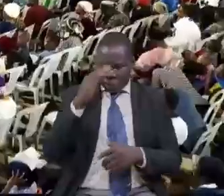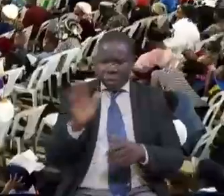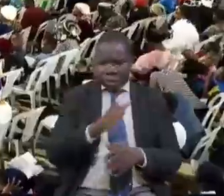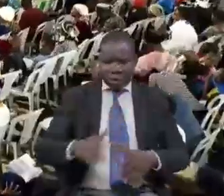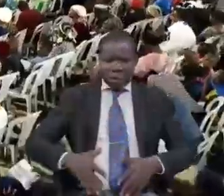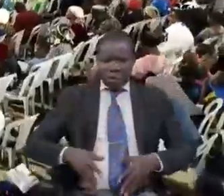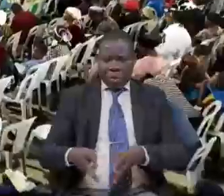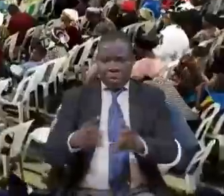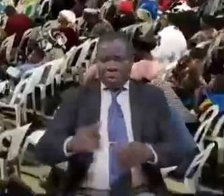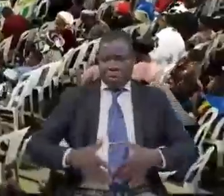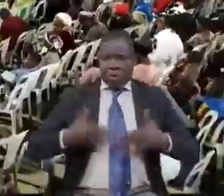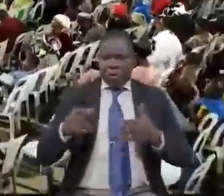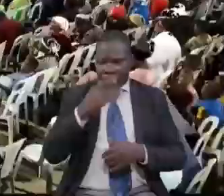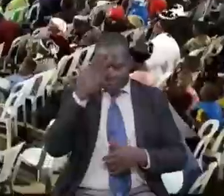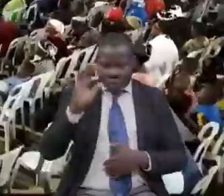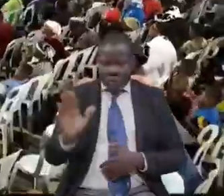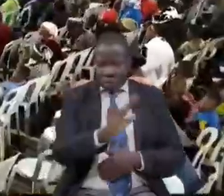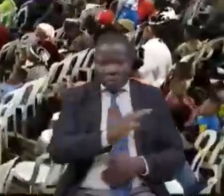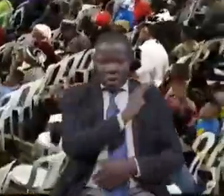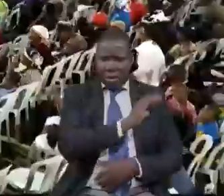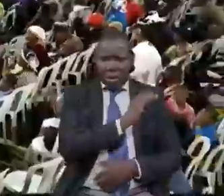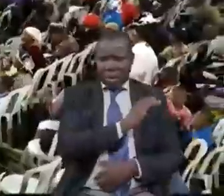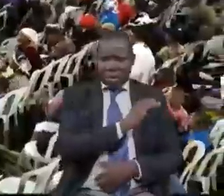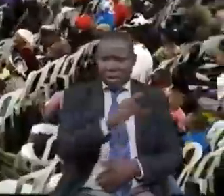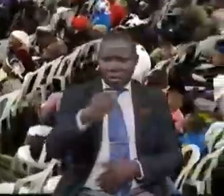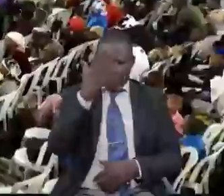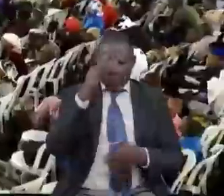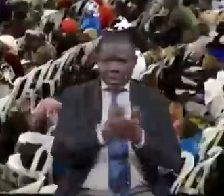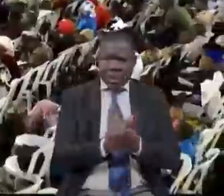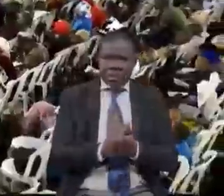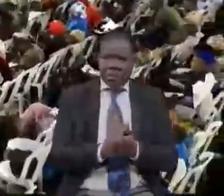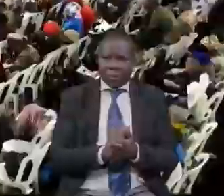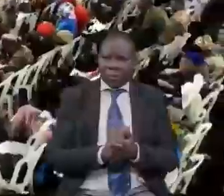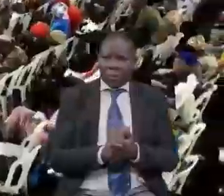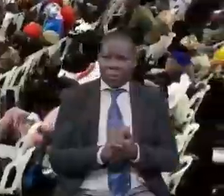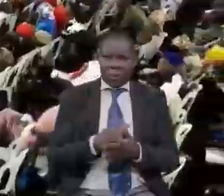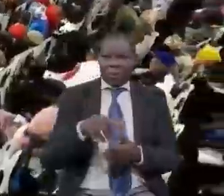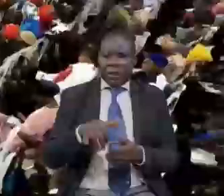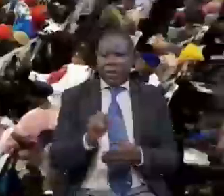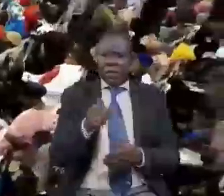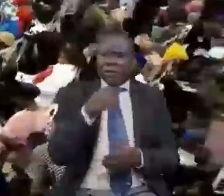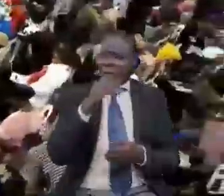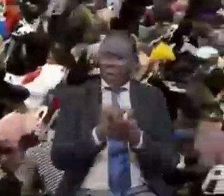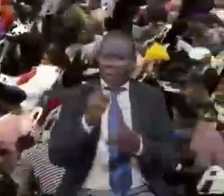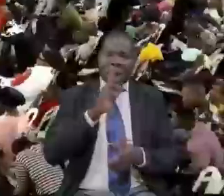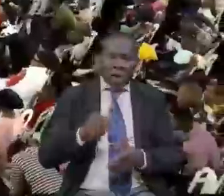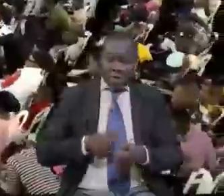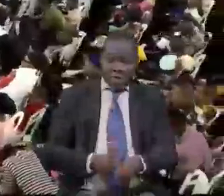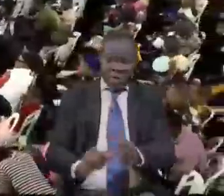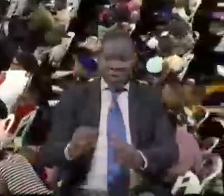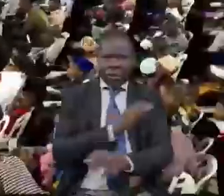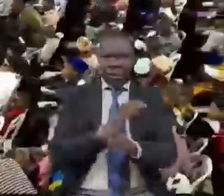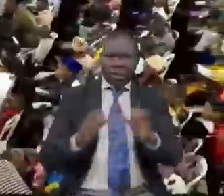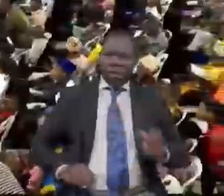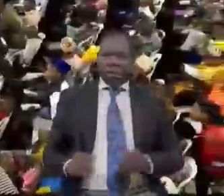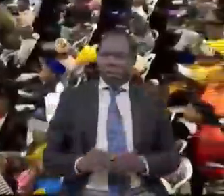your character. You know that although you say you are following Christ, you're not